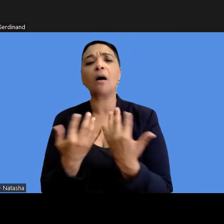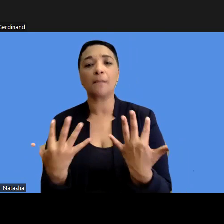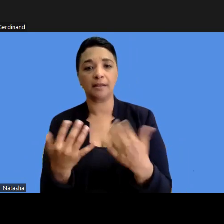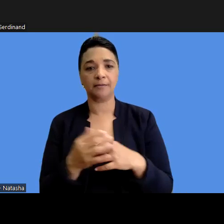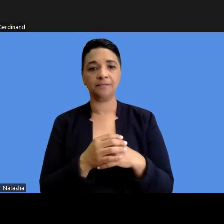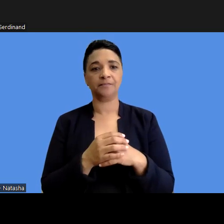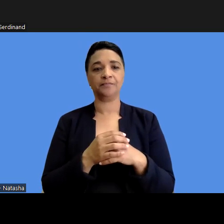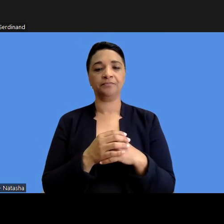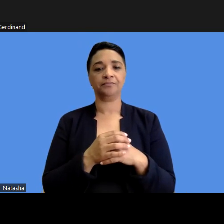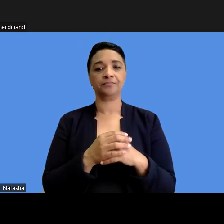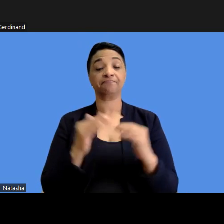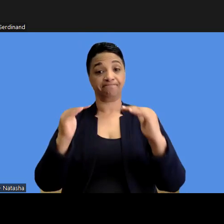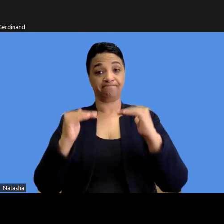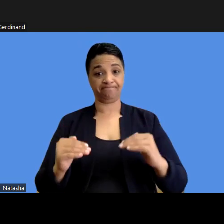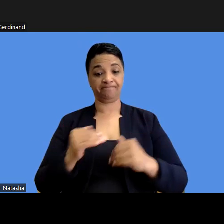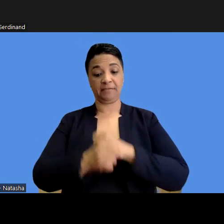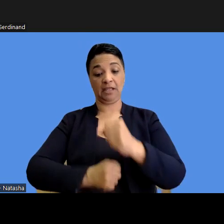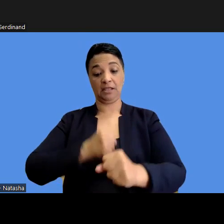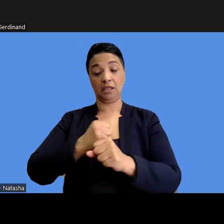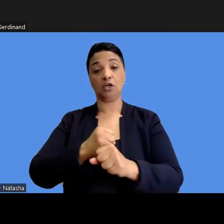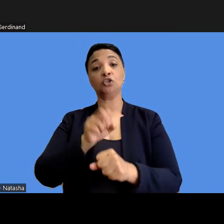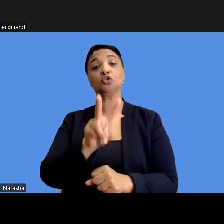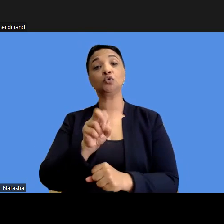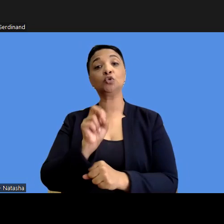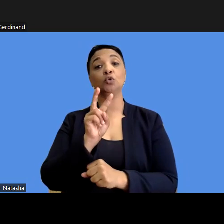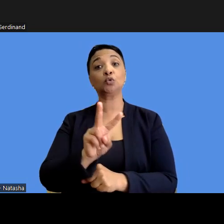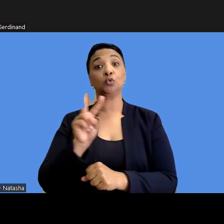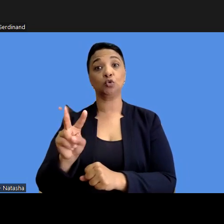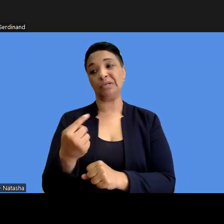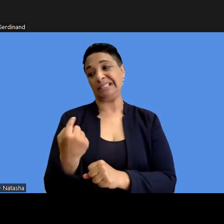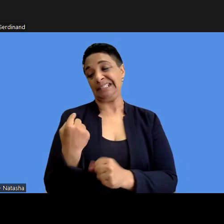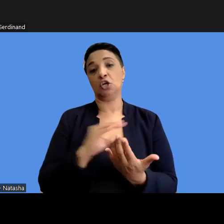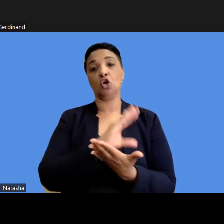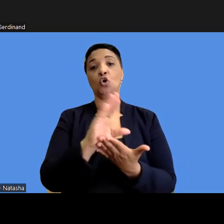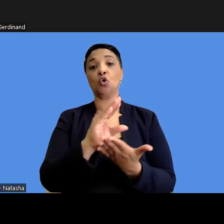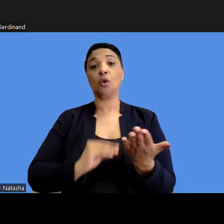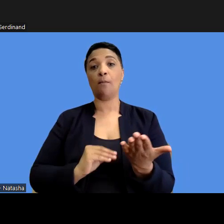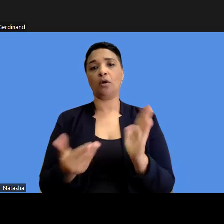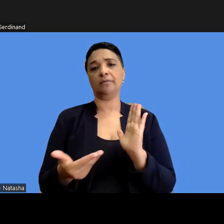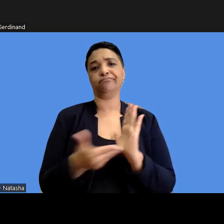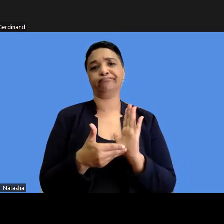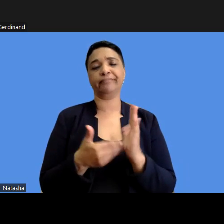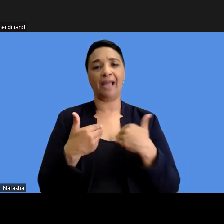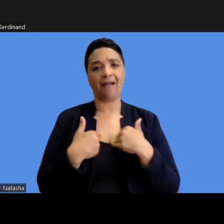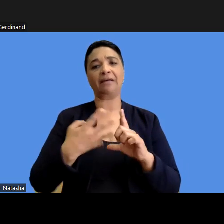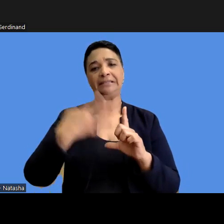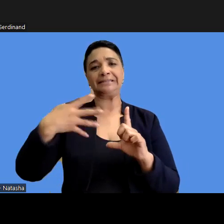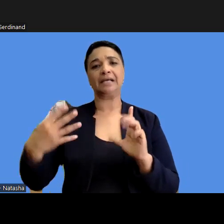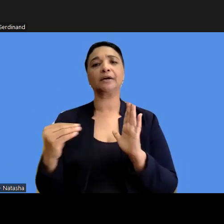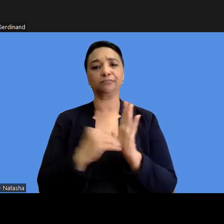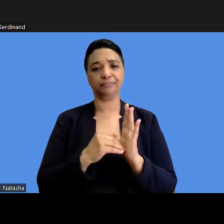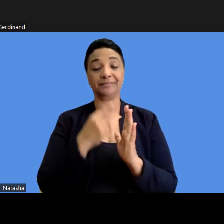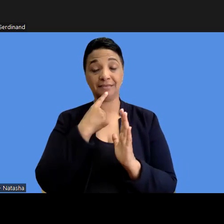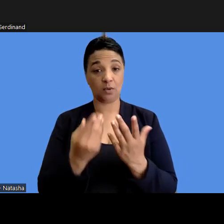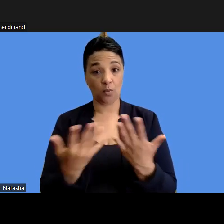findings of 2022, which is the latest year or the latest comprehensive data that we have. The exercise